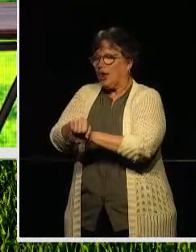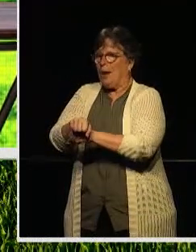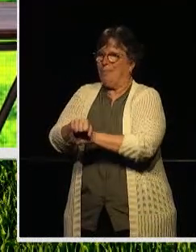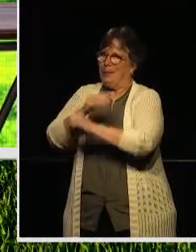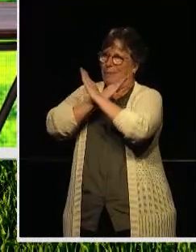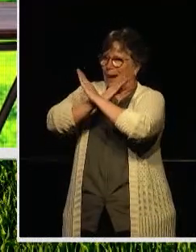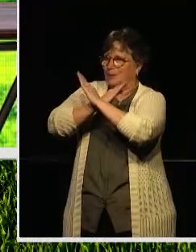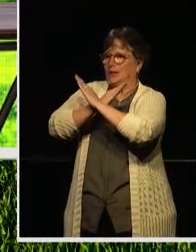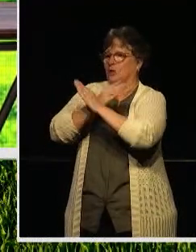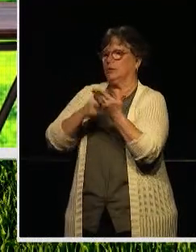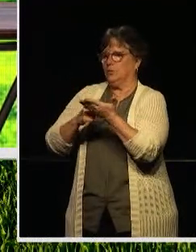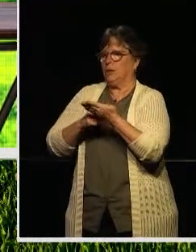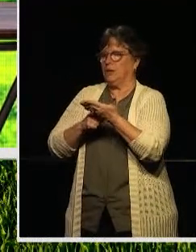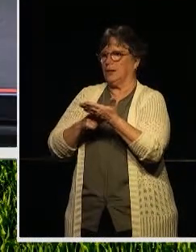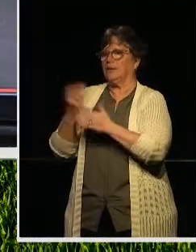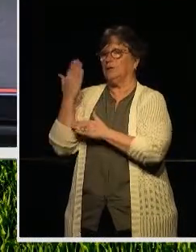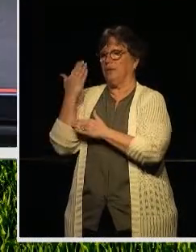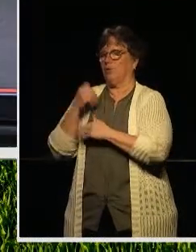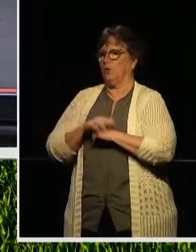earlier.